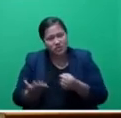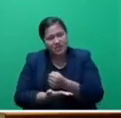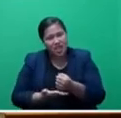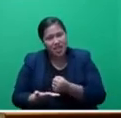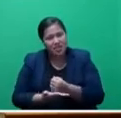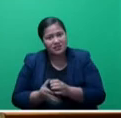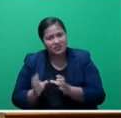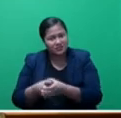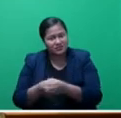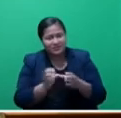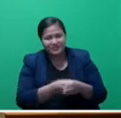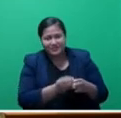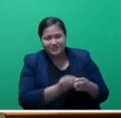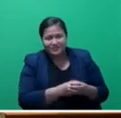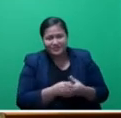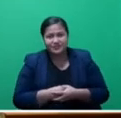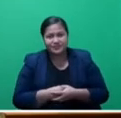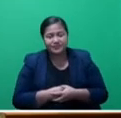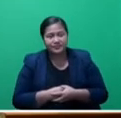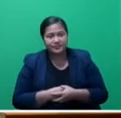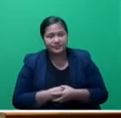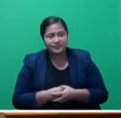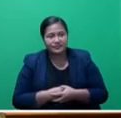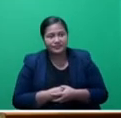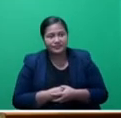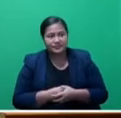further complicated and compounded by the